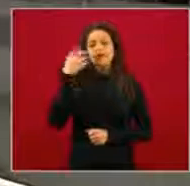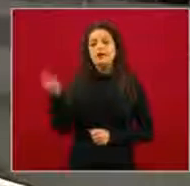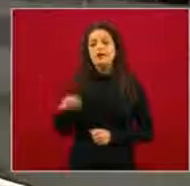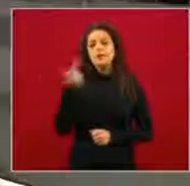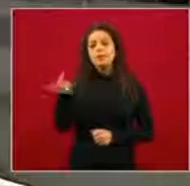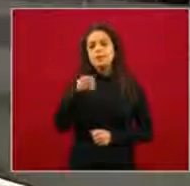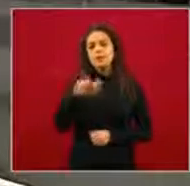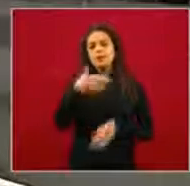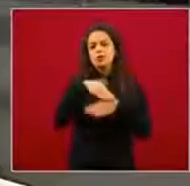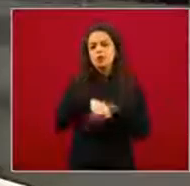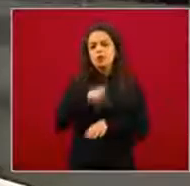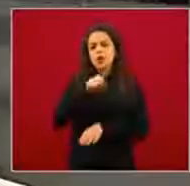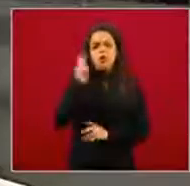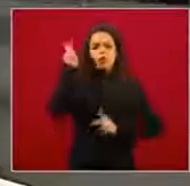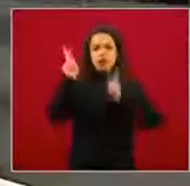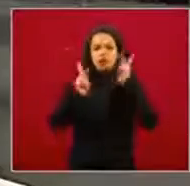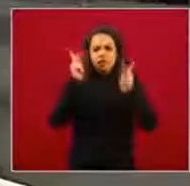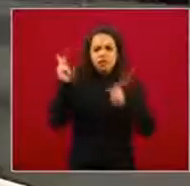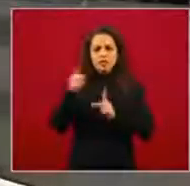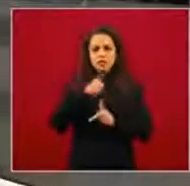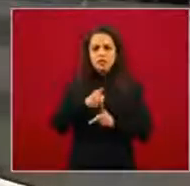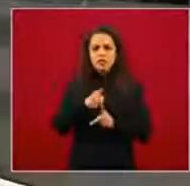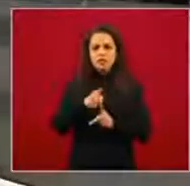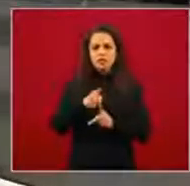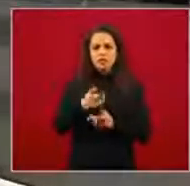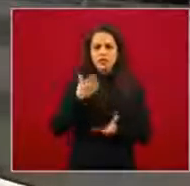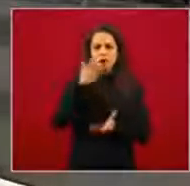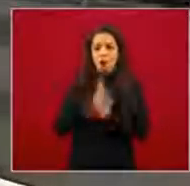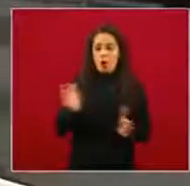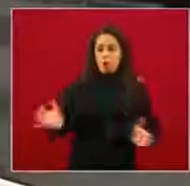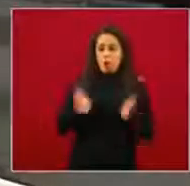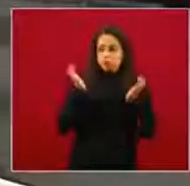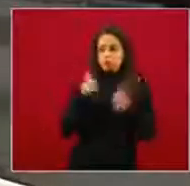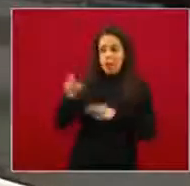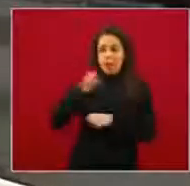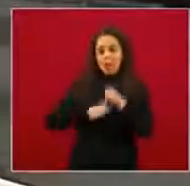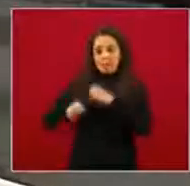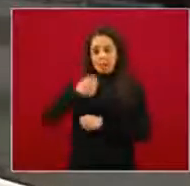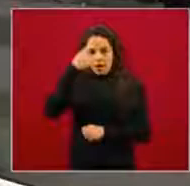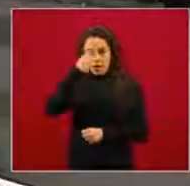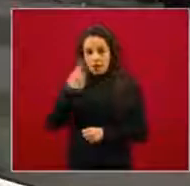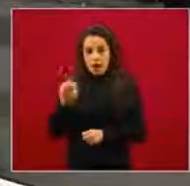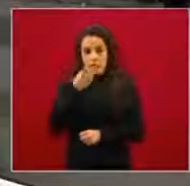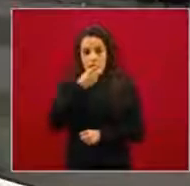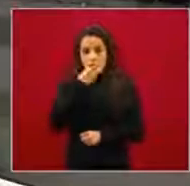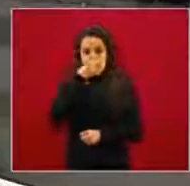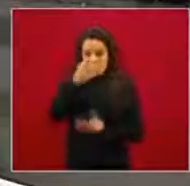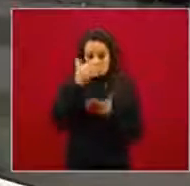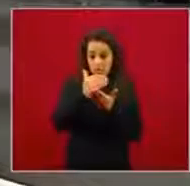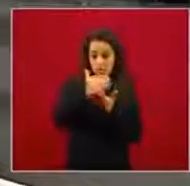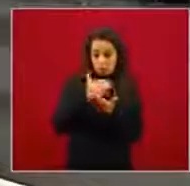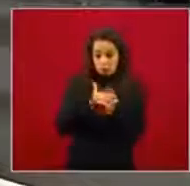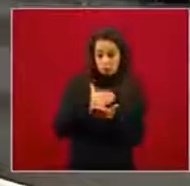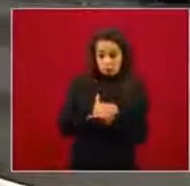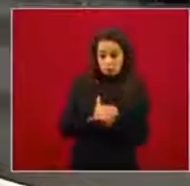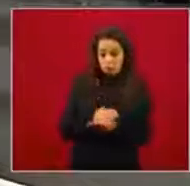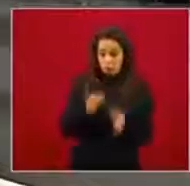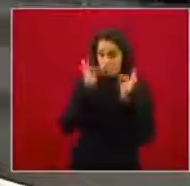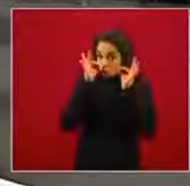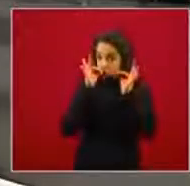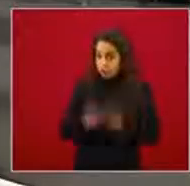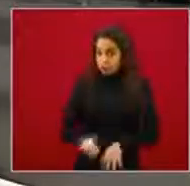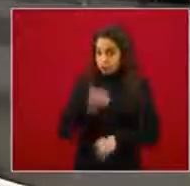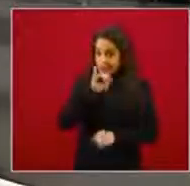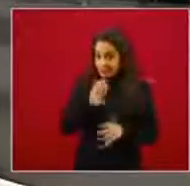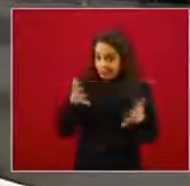are you going to have some type of visit to the companies to ensure that what you are describing in this questionnaire